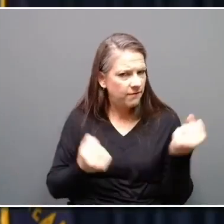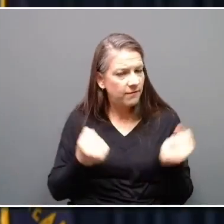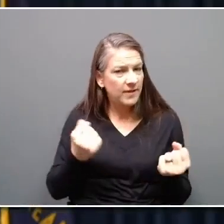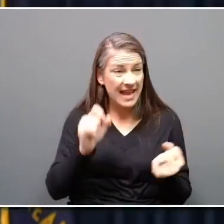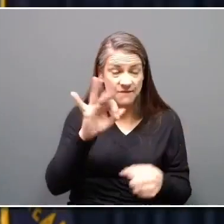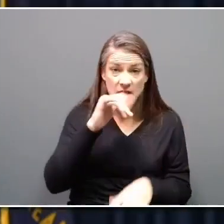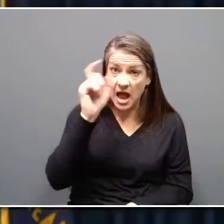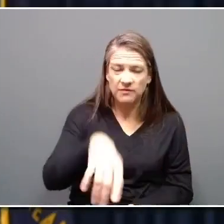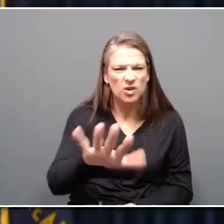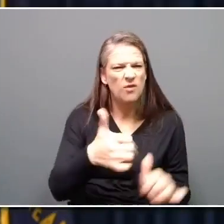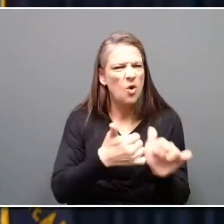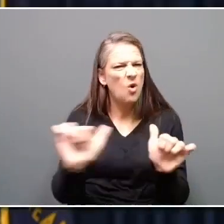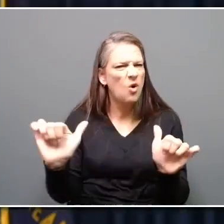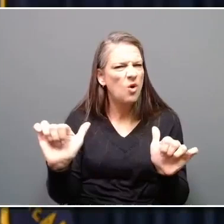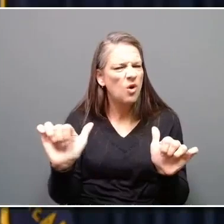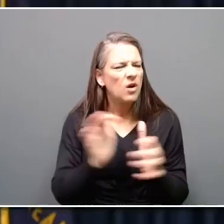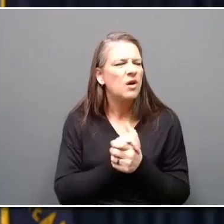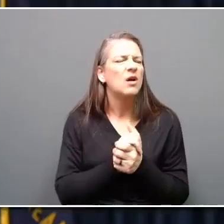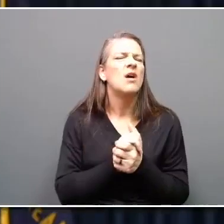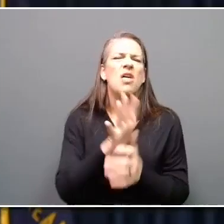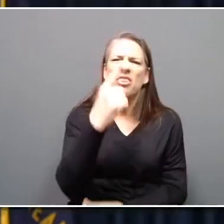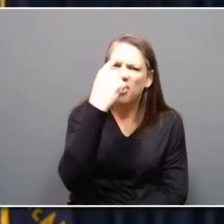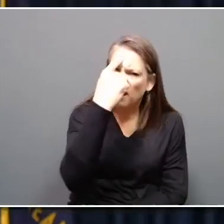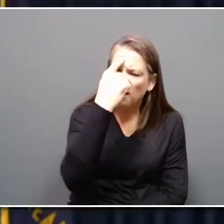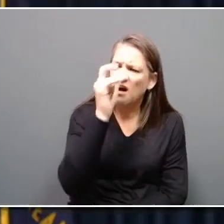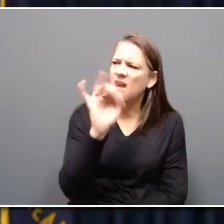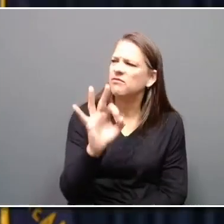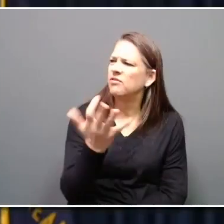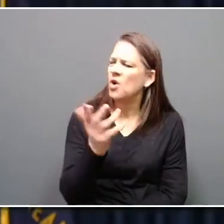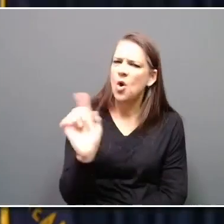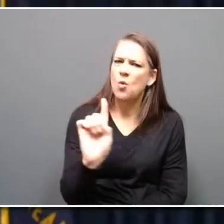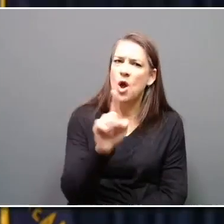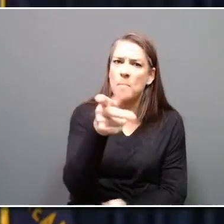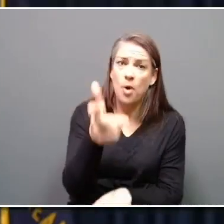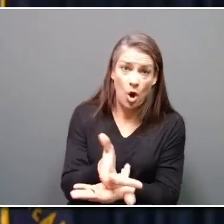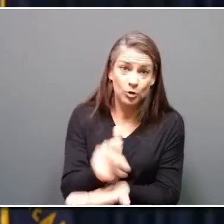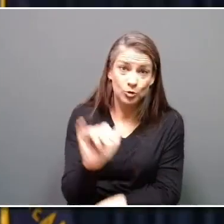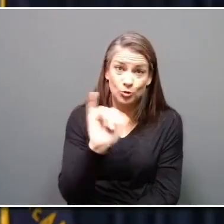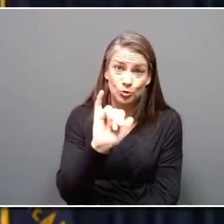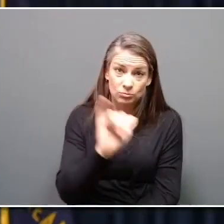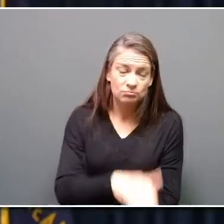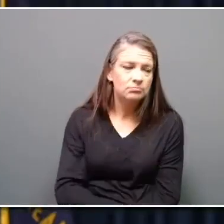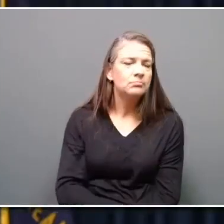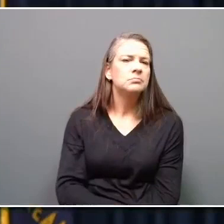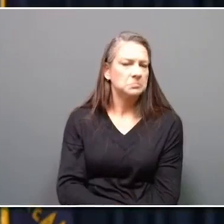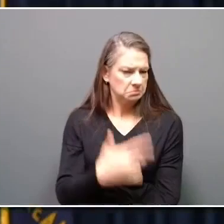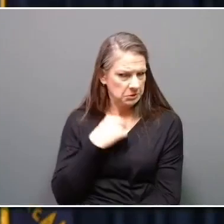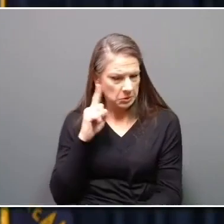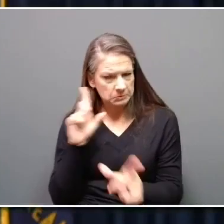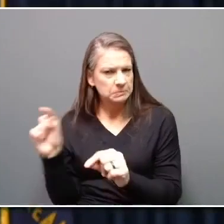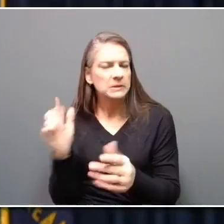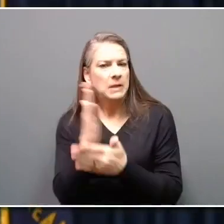I want to encourage folks too to be mindful of where they park their vehicles. We've heard some reports of folks